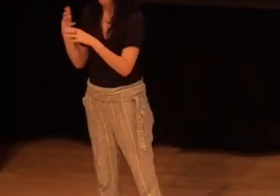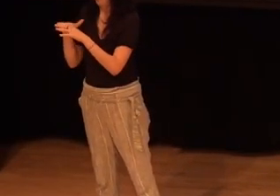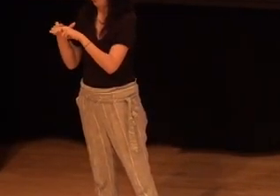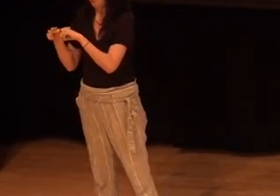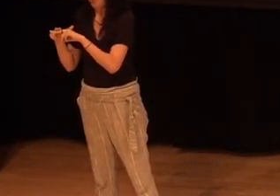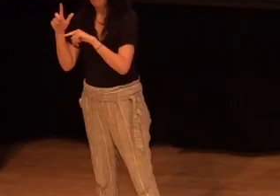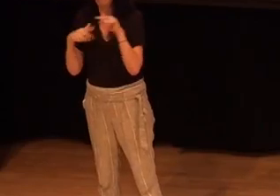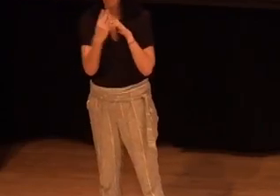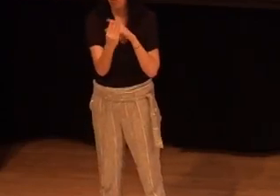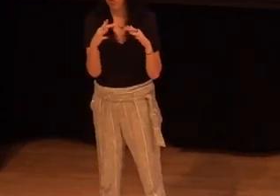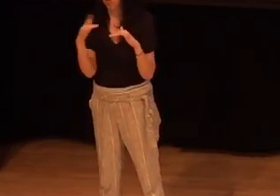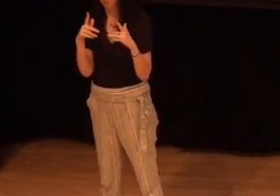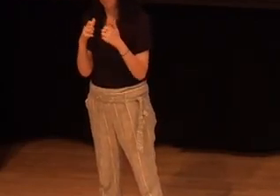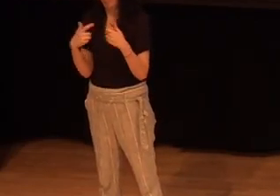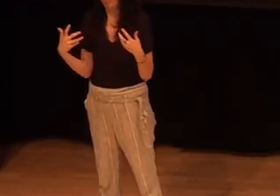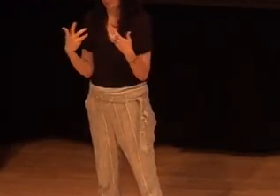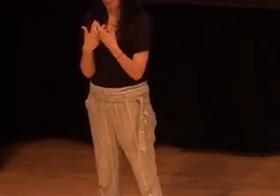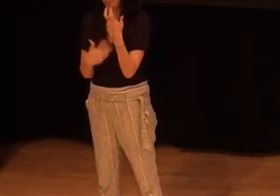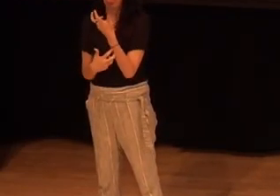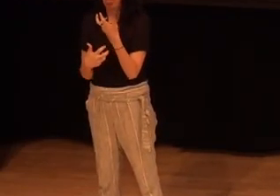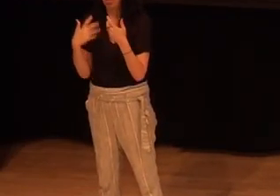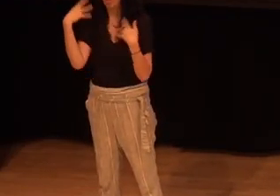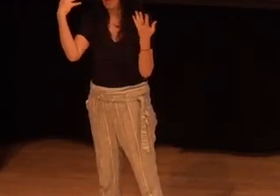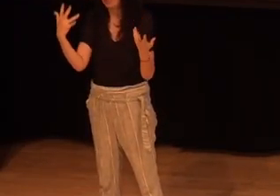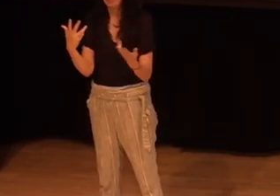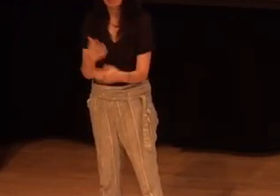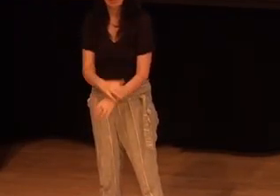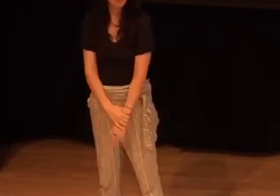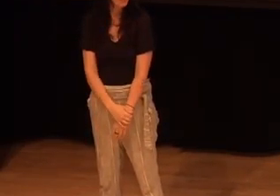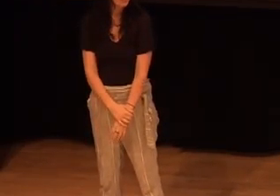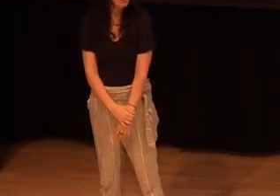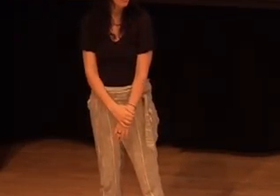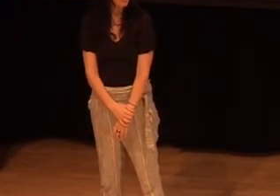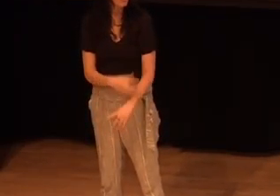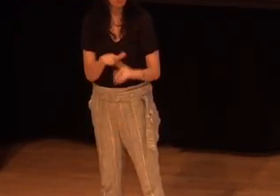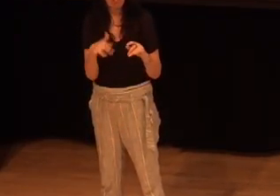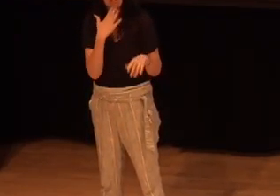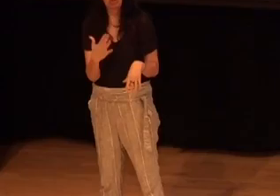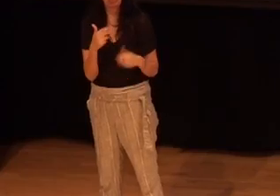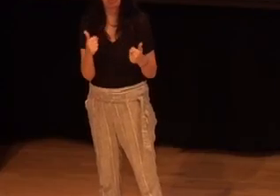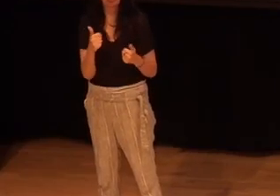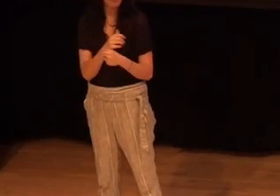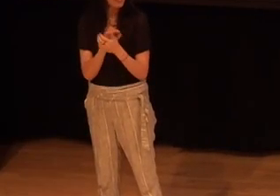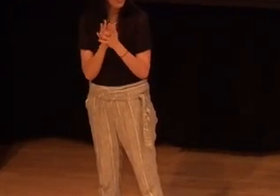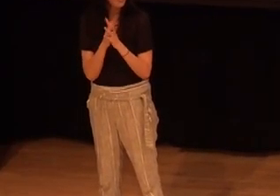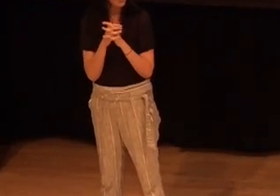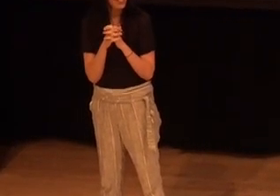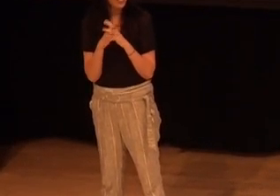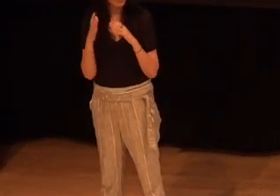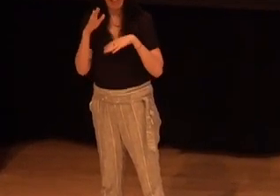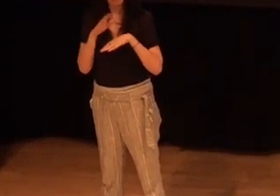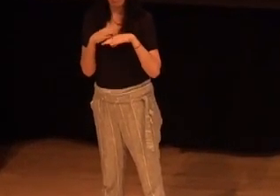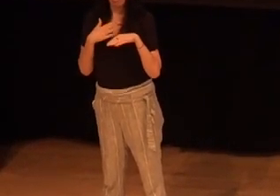and then you've got all the tram stops, but they haven't got any... Yeah, it's this crazy stuff all over the world that... That's pretty good. Oh, yeah. And I'm on the